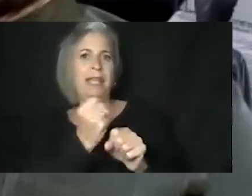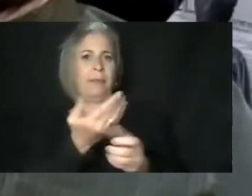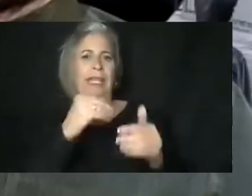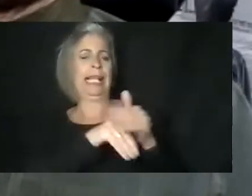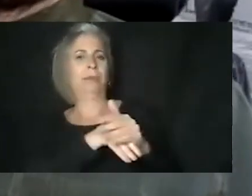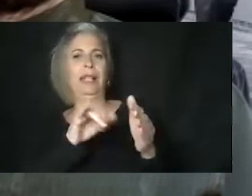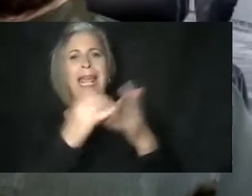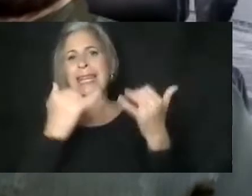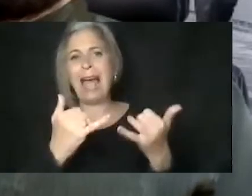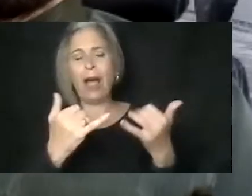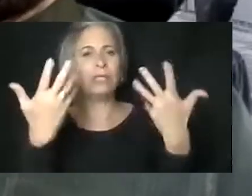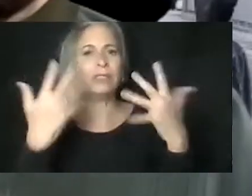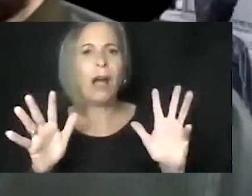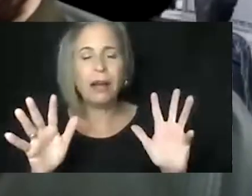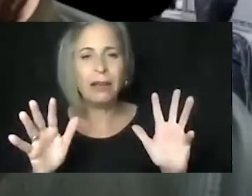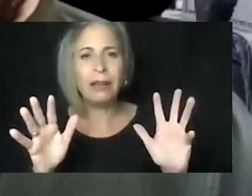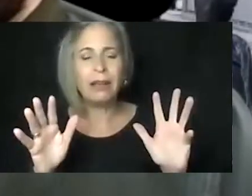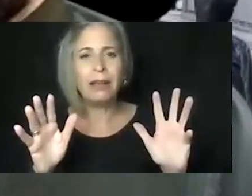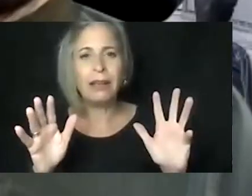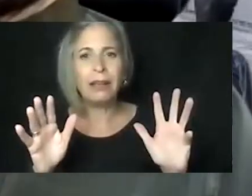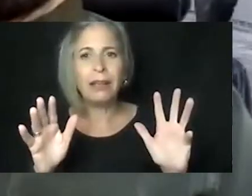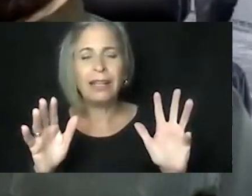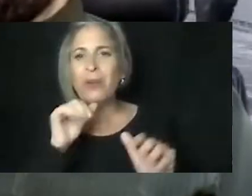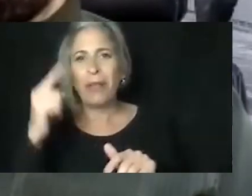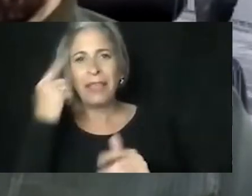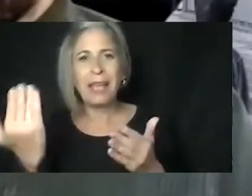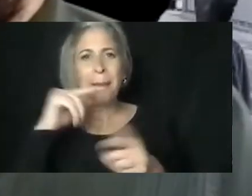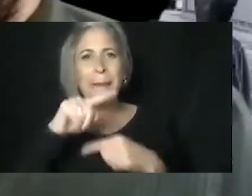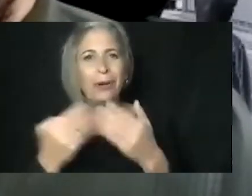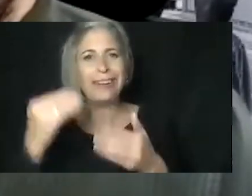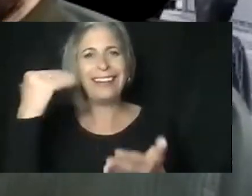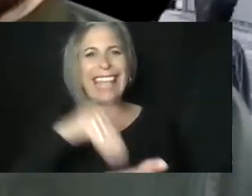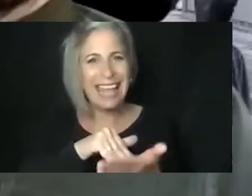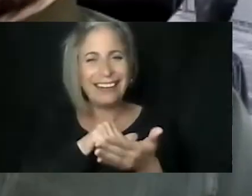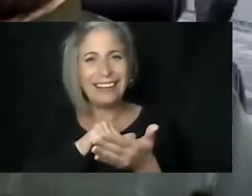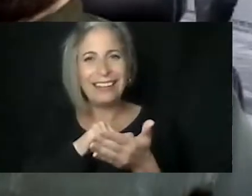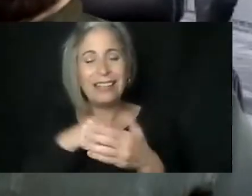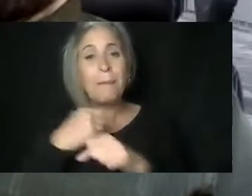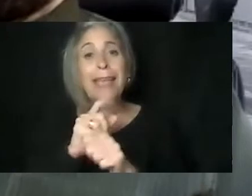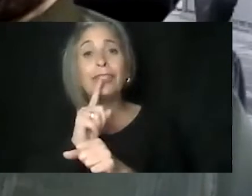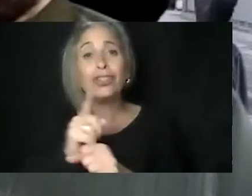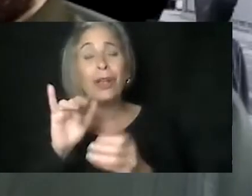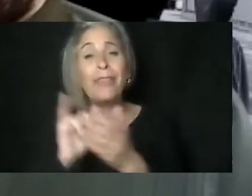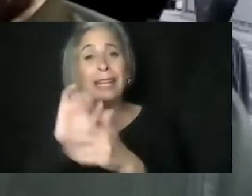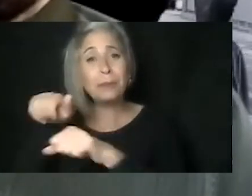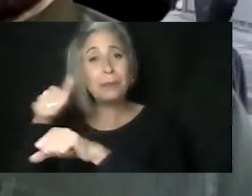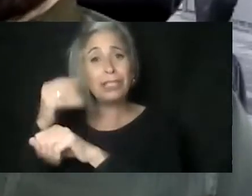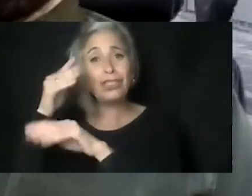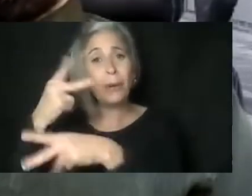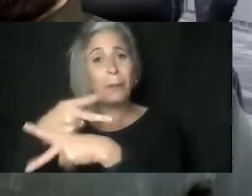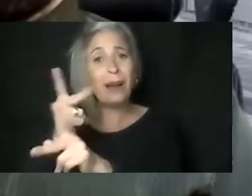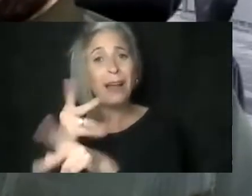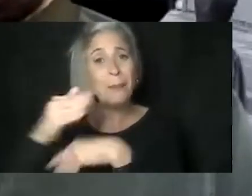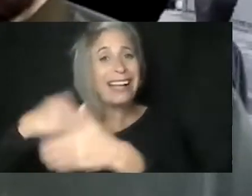accessible and now it's done and I never have to think about this again. Accessibility is making sure that it's built into your